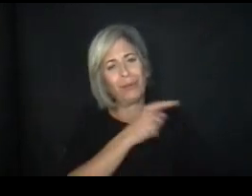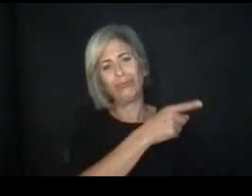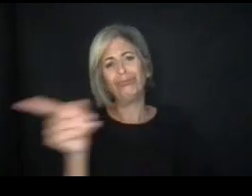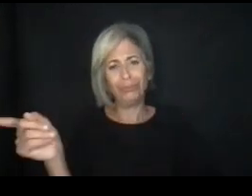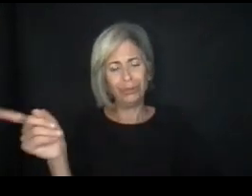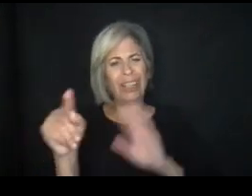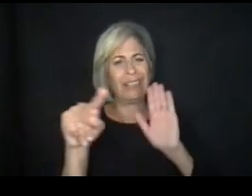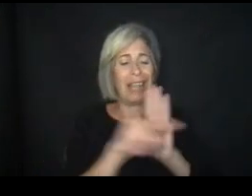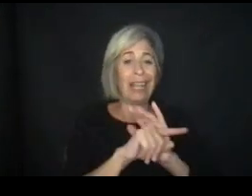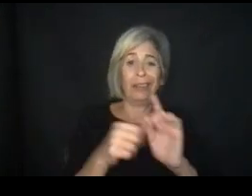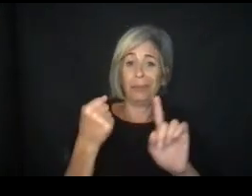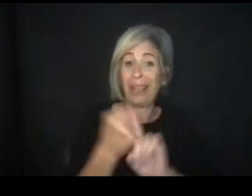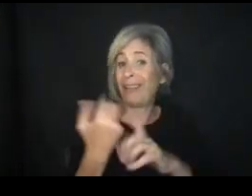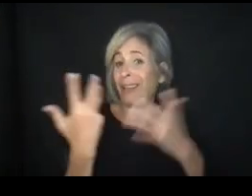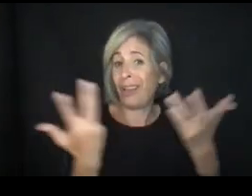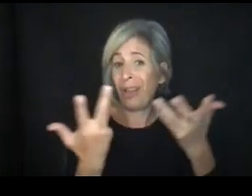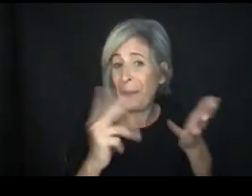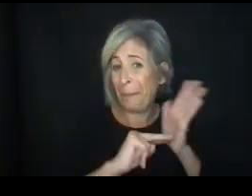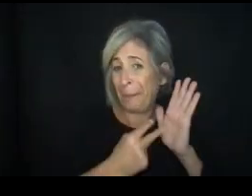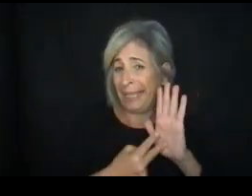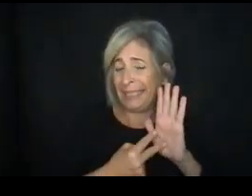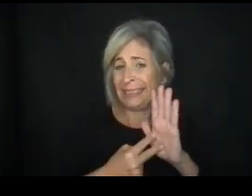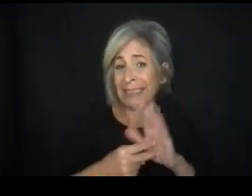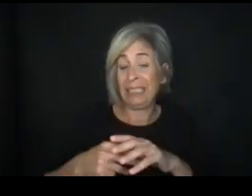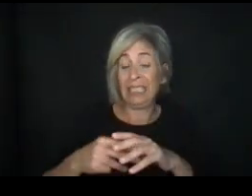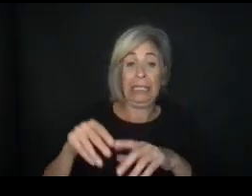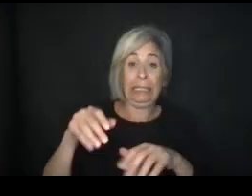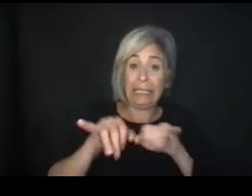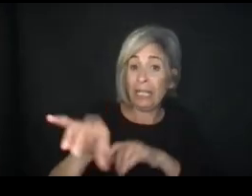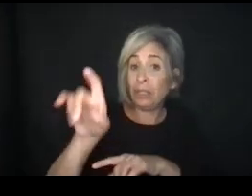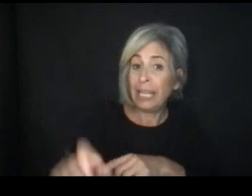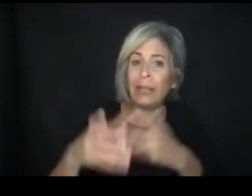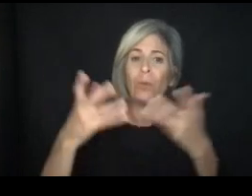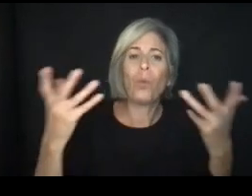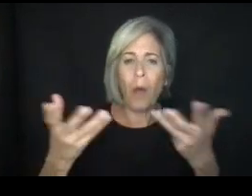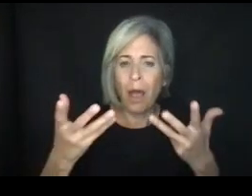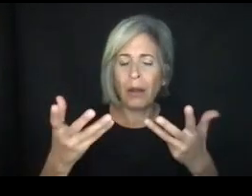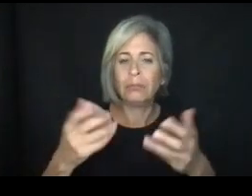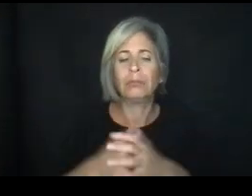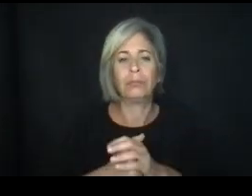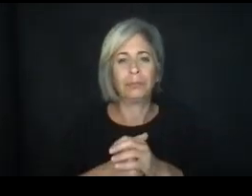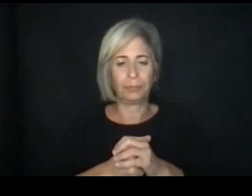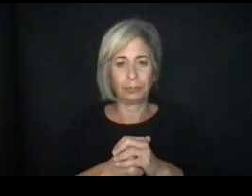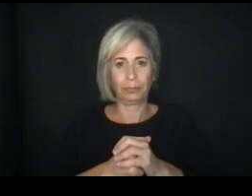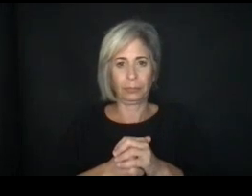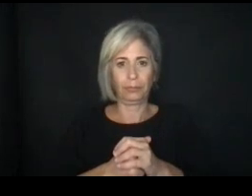negative impacts are and what needs are in the community. Next slide.